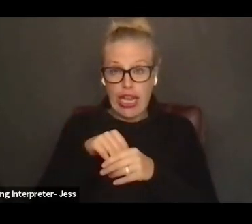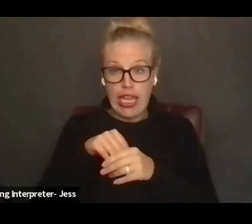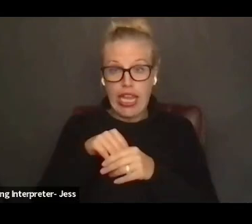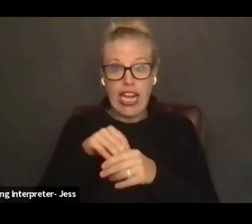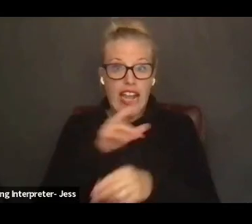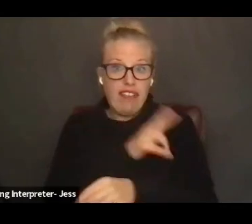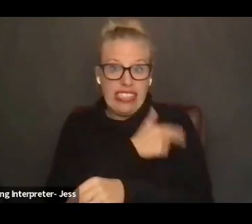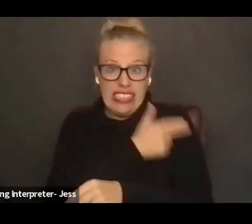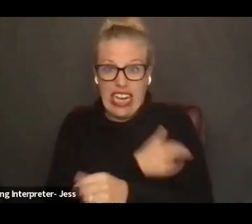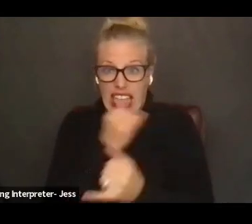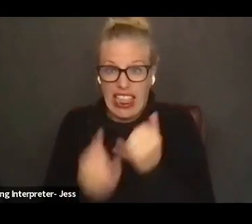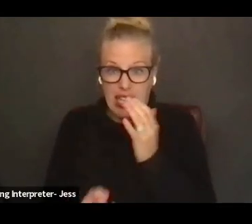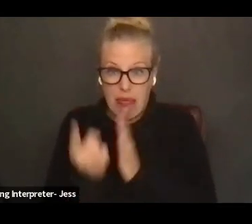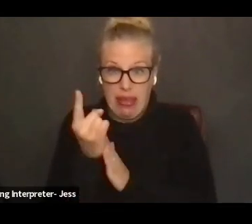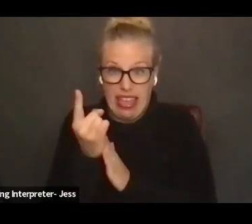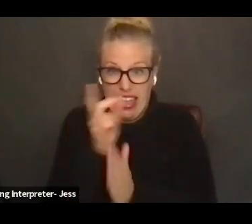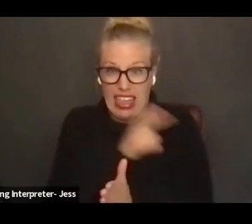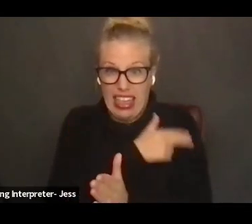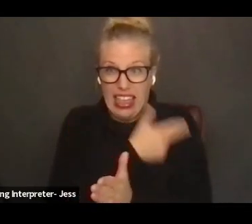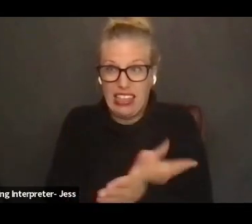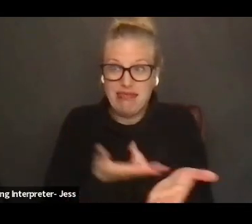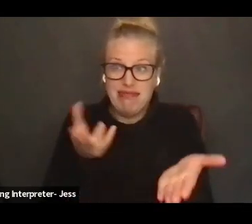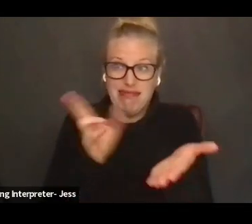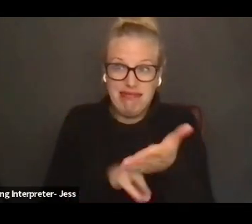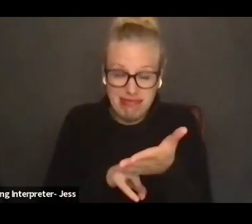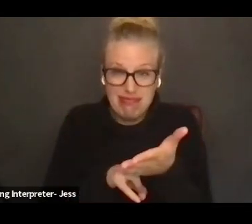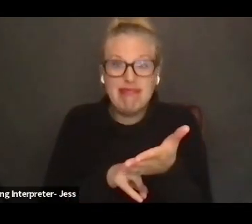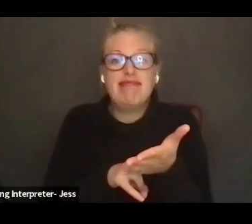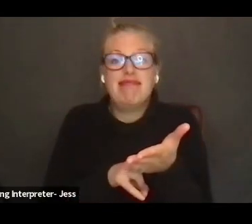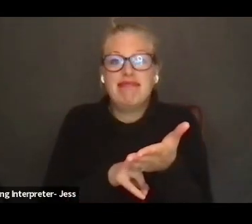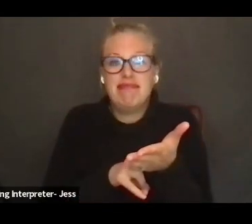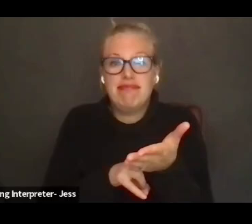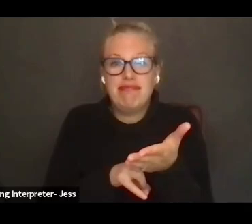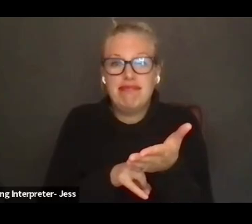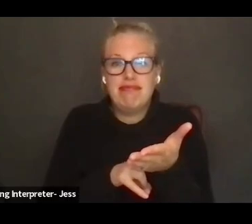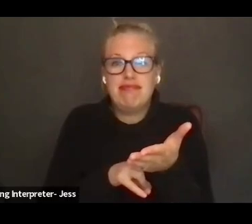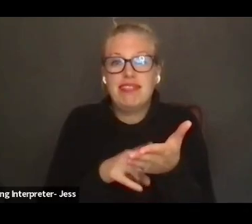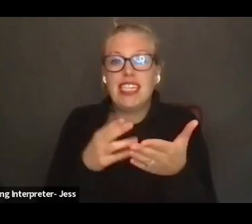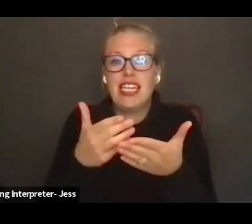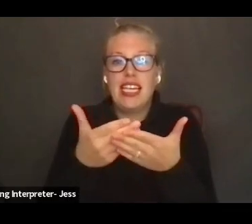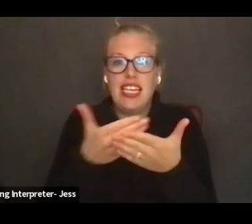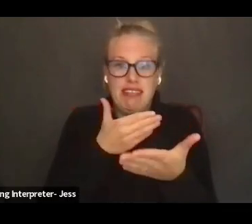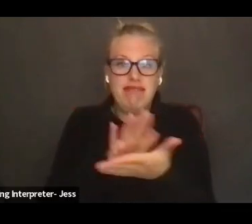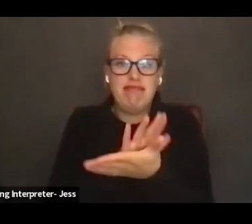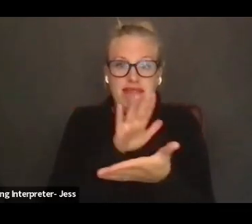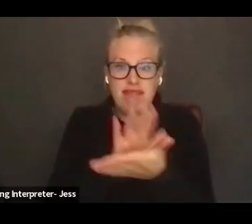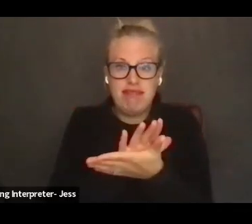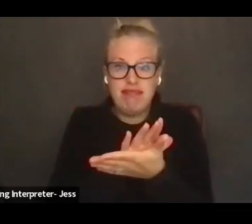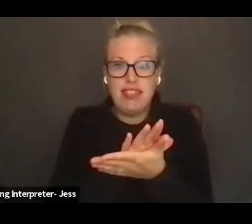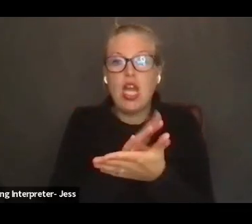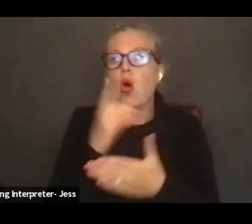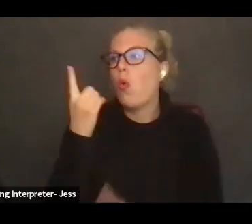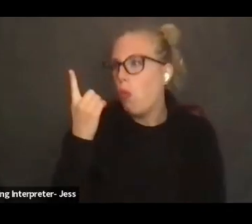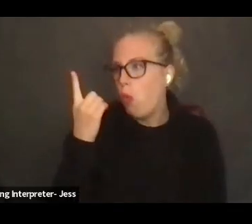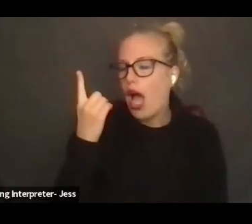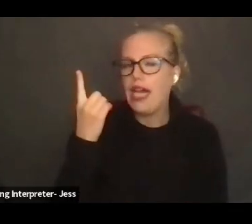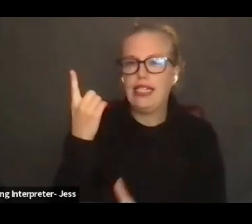minute, like say you're in the hospital signing a healthcare directive, only one of those witnesses can be a healthcare provider.